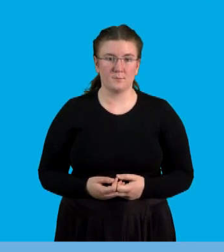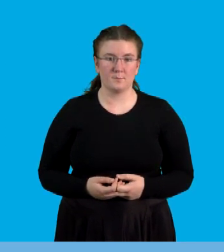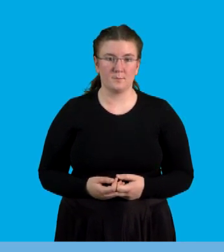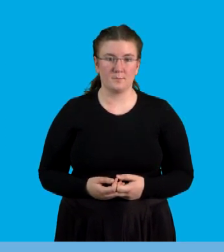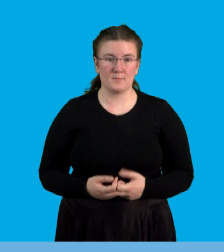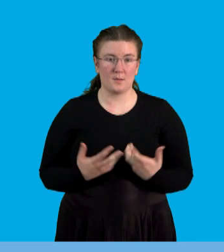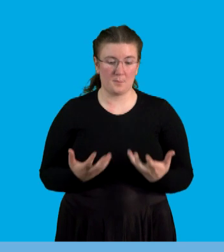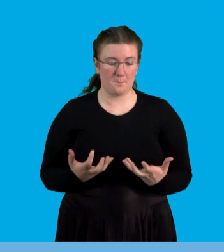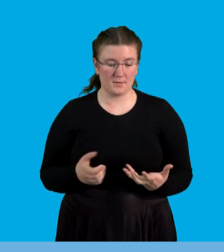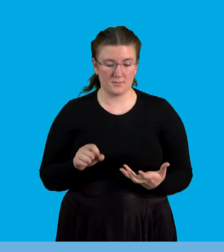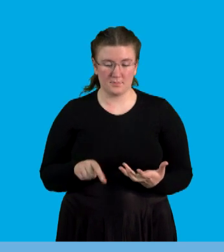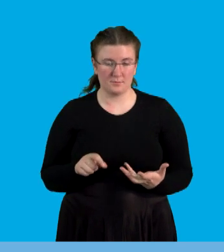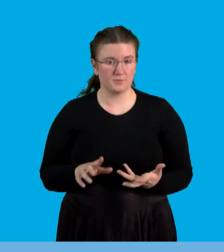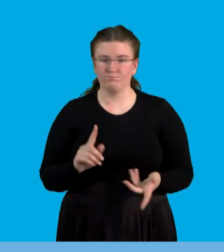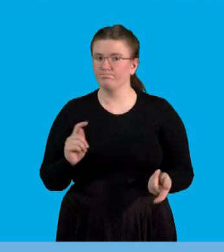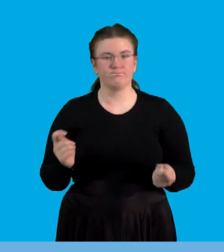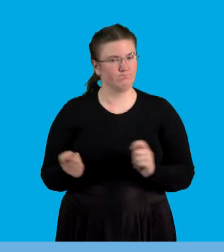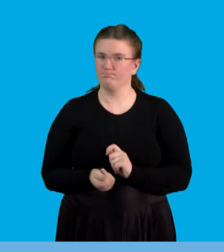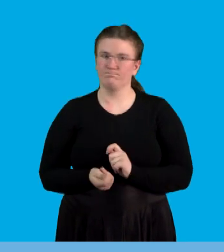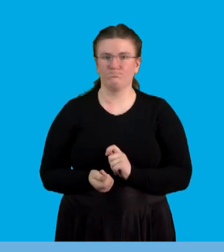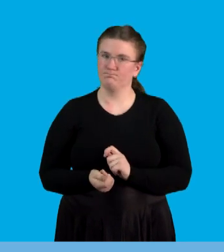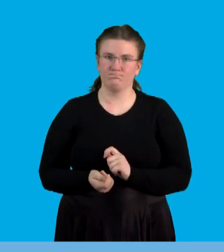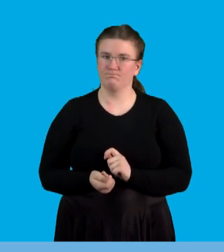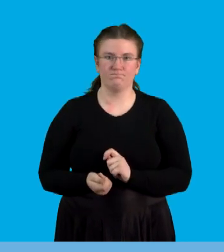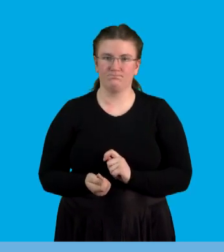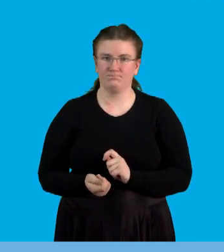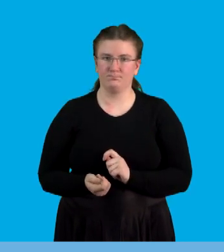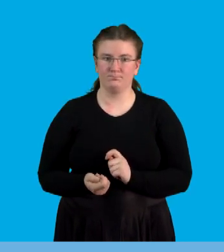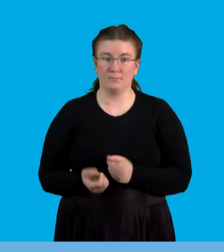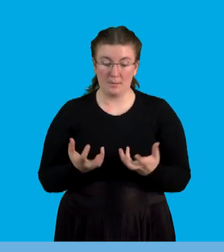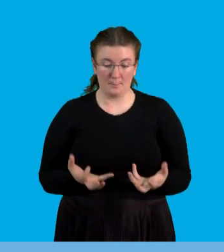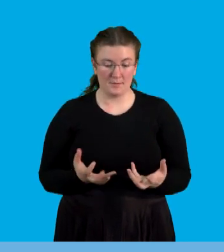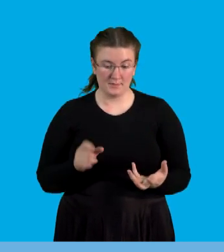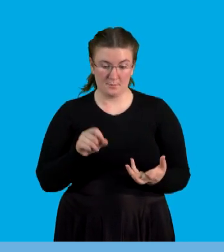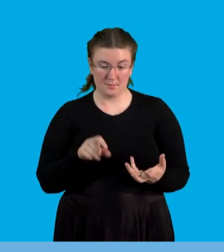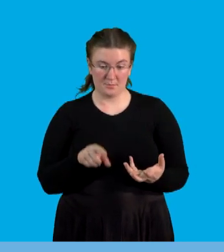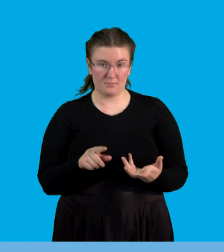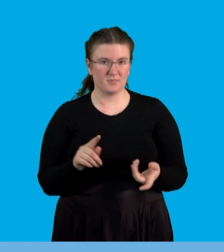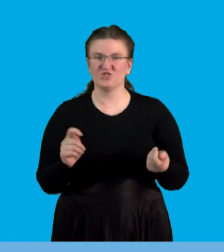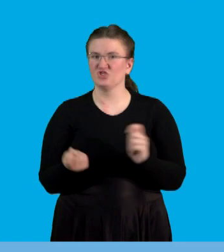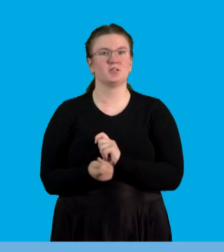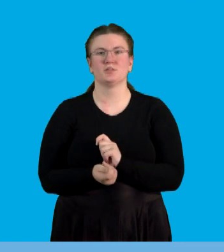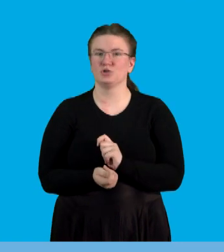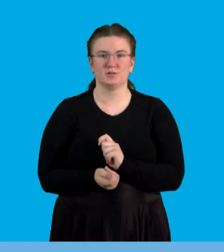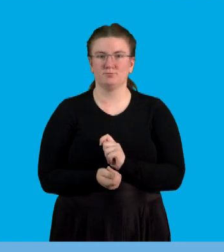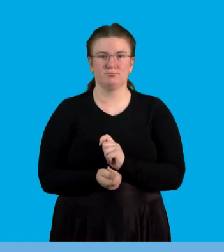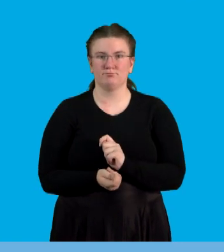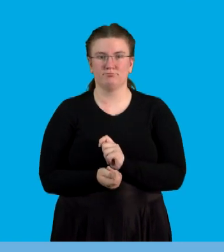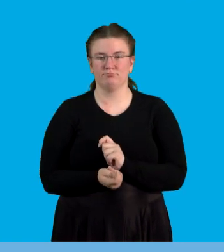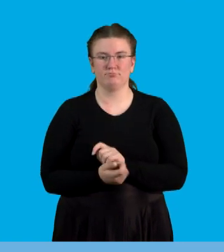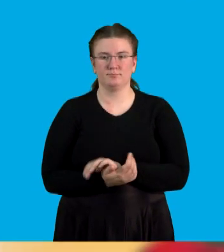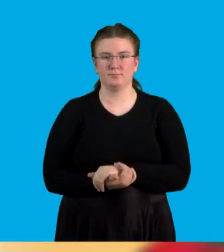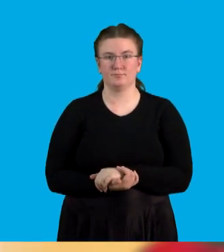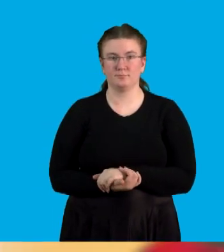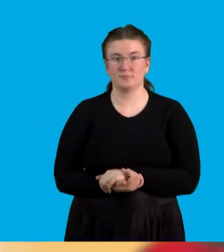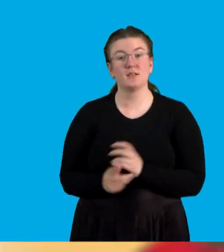doesn't change or will not change. the amount of matter making up that